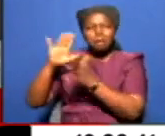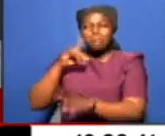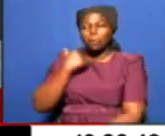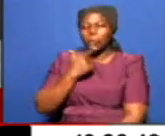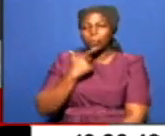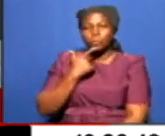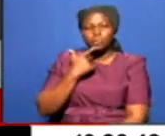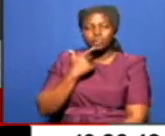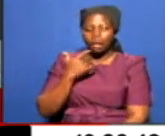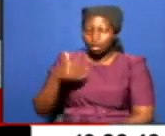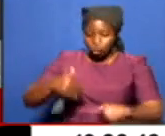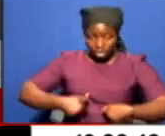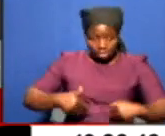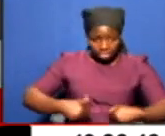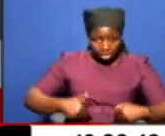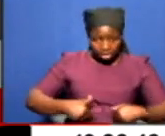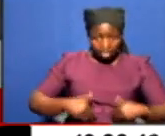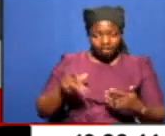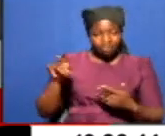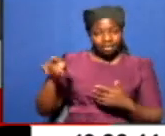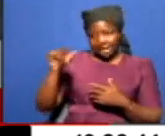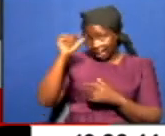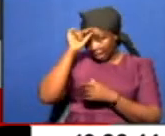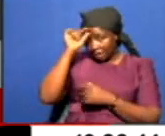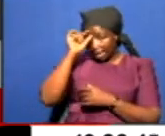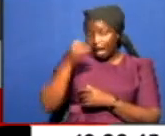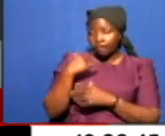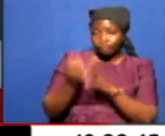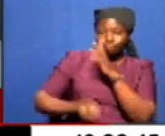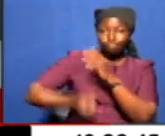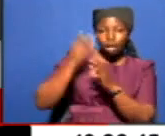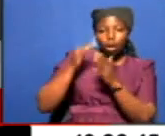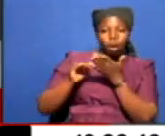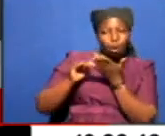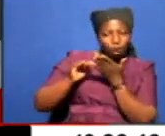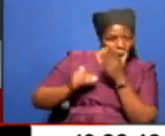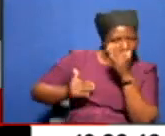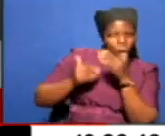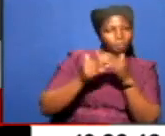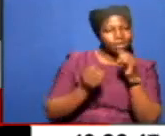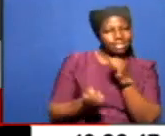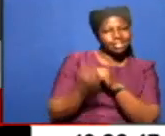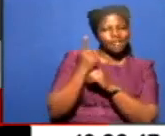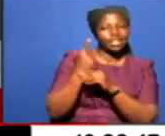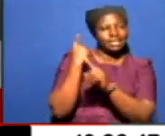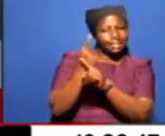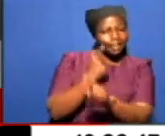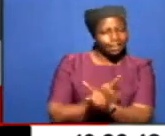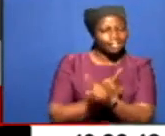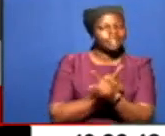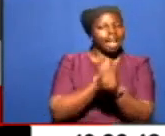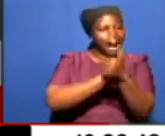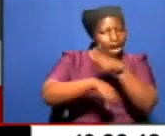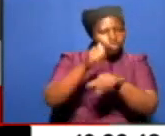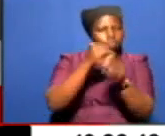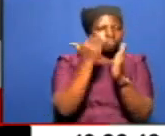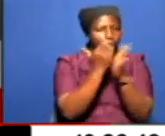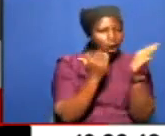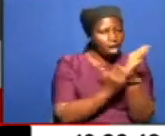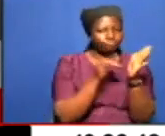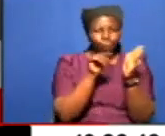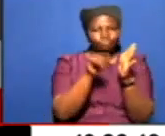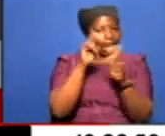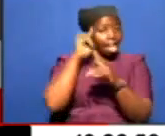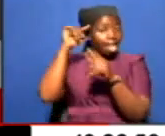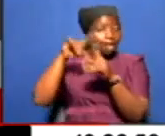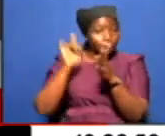And interestingly is that government has come up with almost 11 different affirmative action programs. Most mm-hmm. of them are aimed at, you